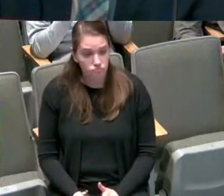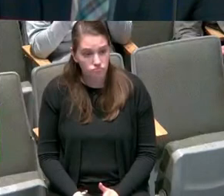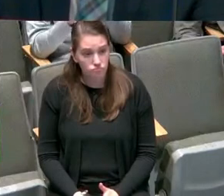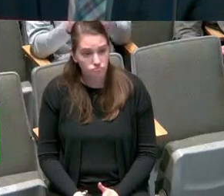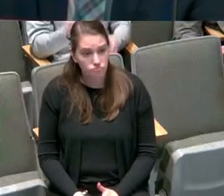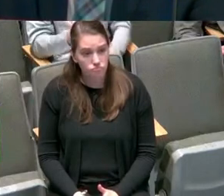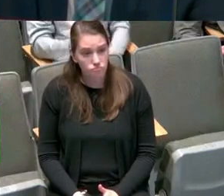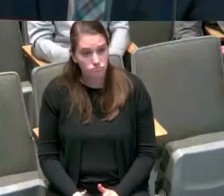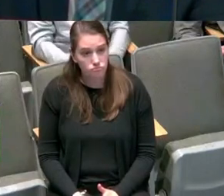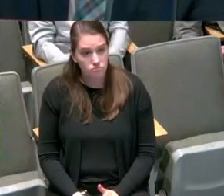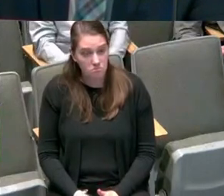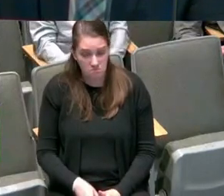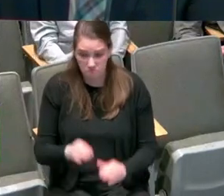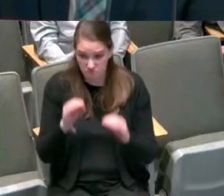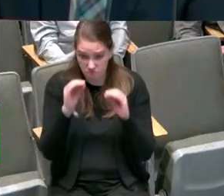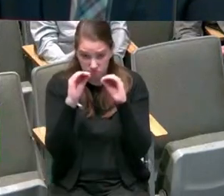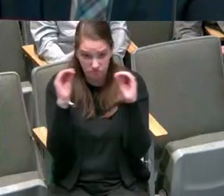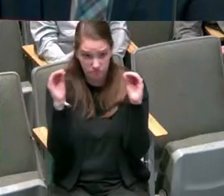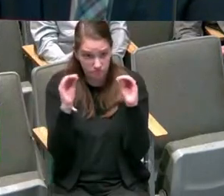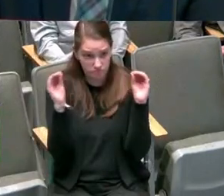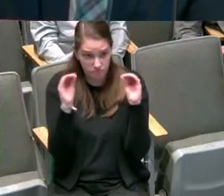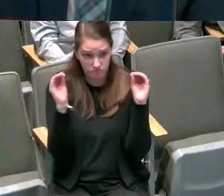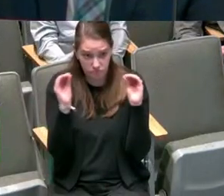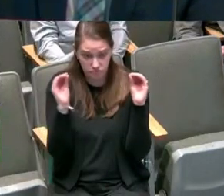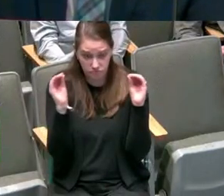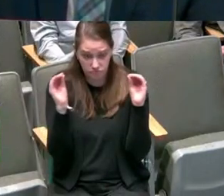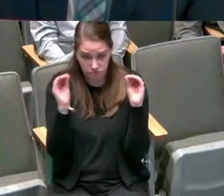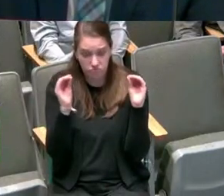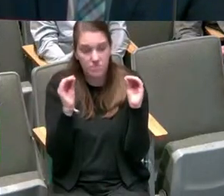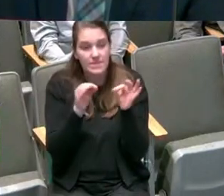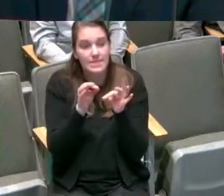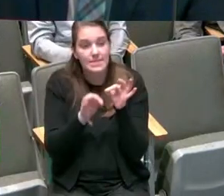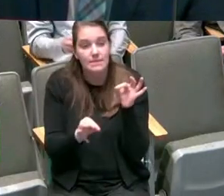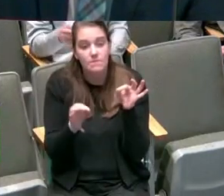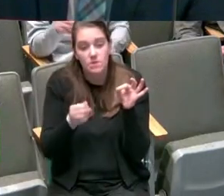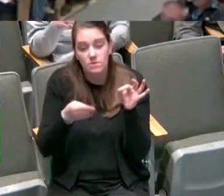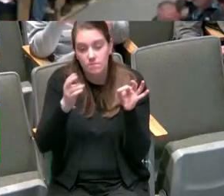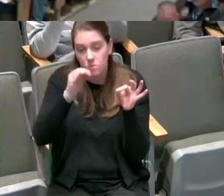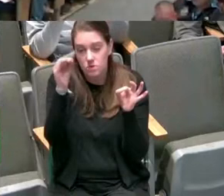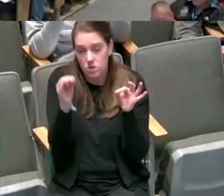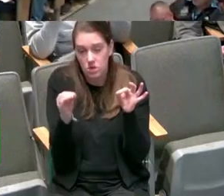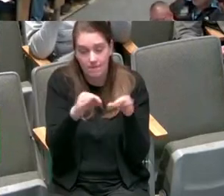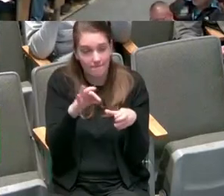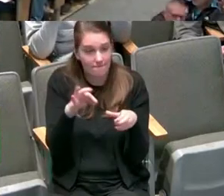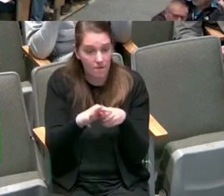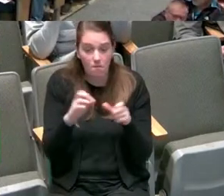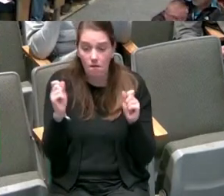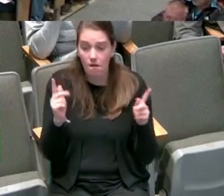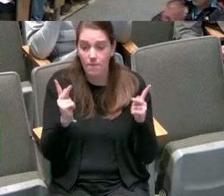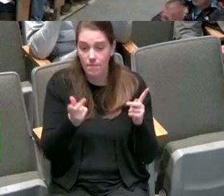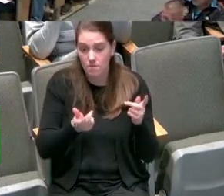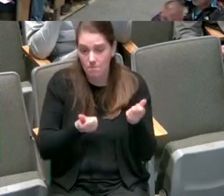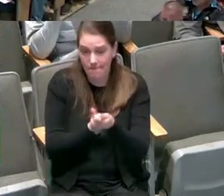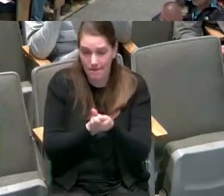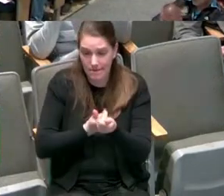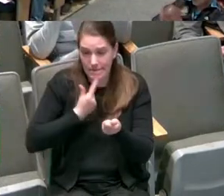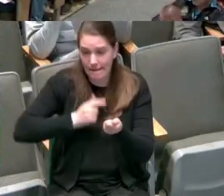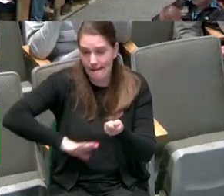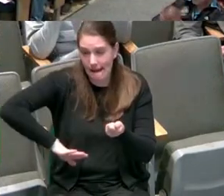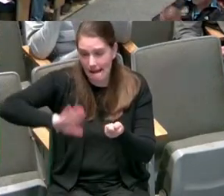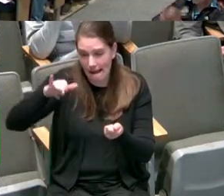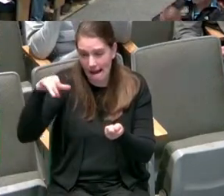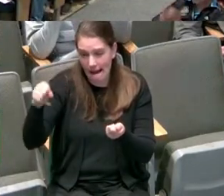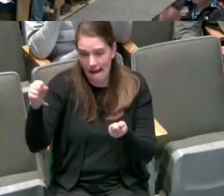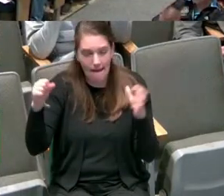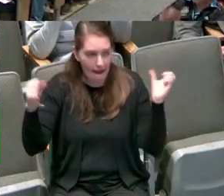okay seeing that there are none we need a simple majority vote all in favor please say